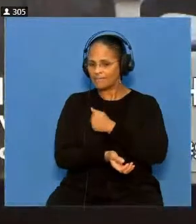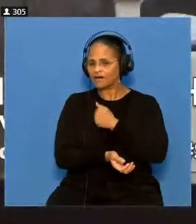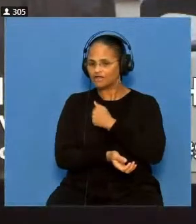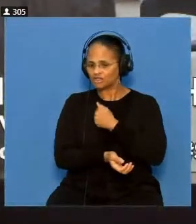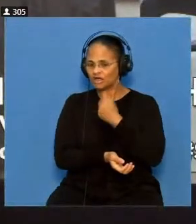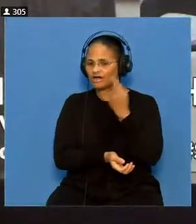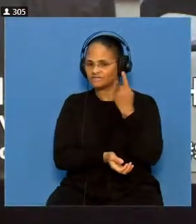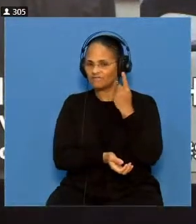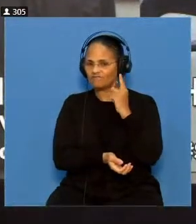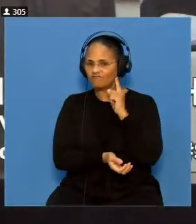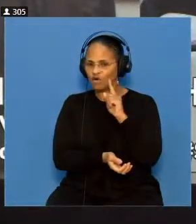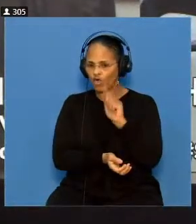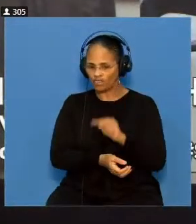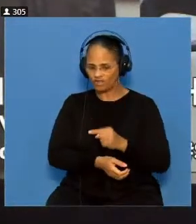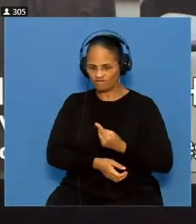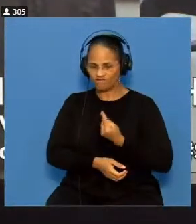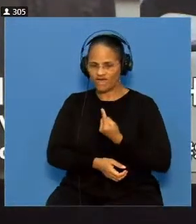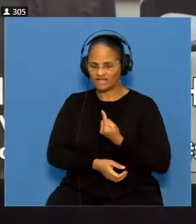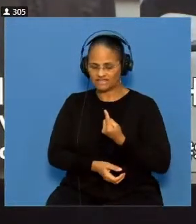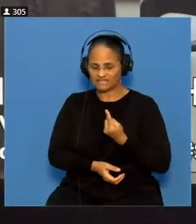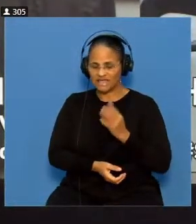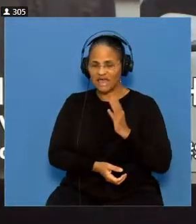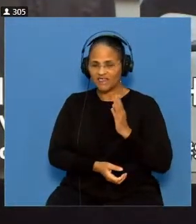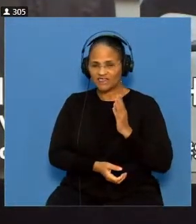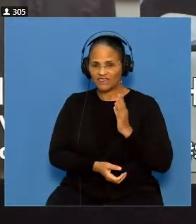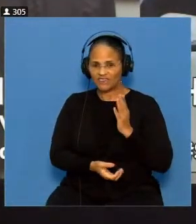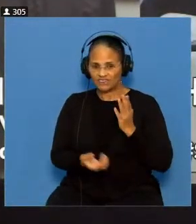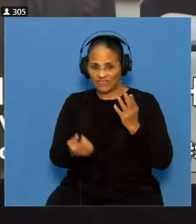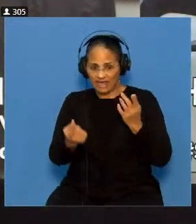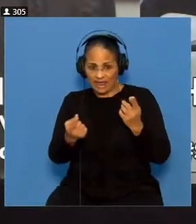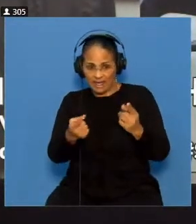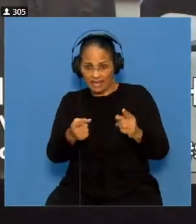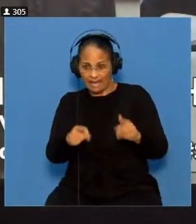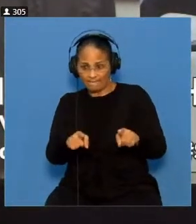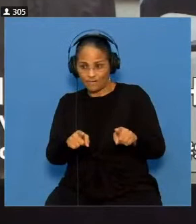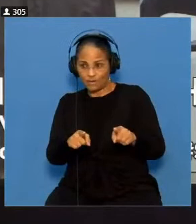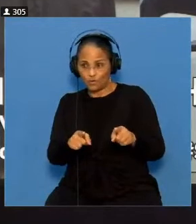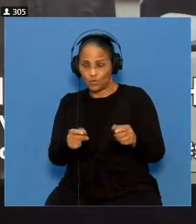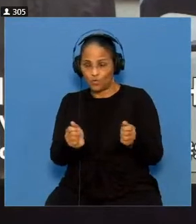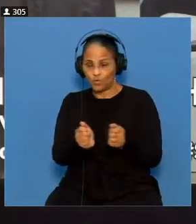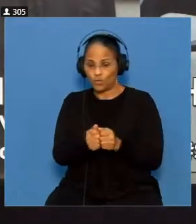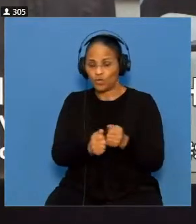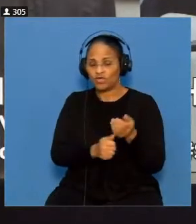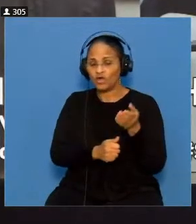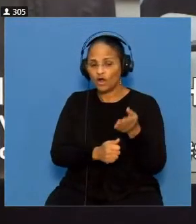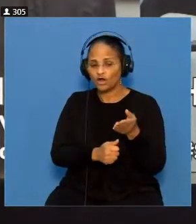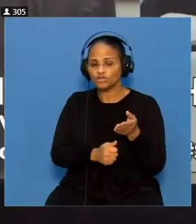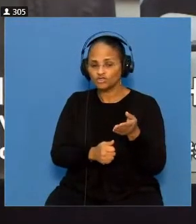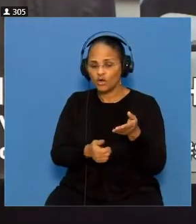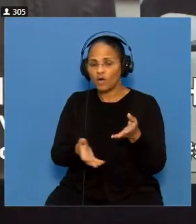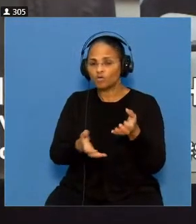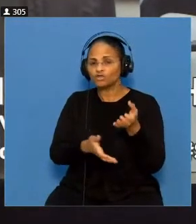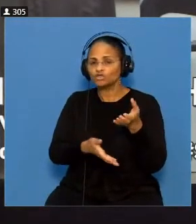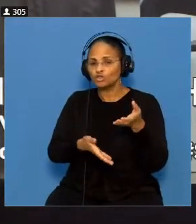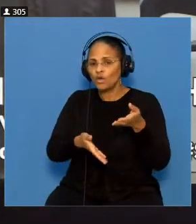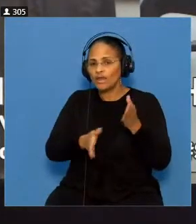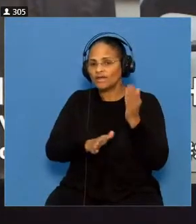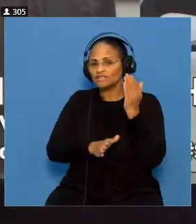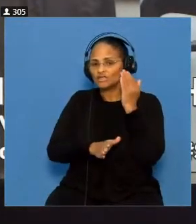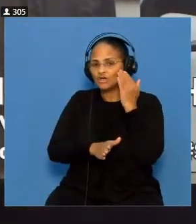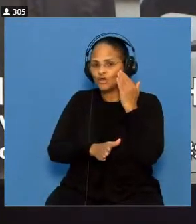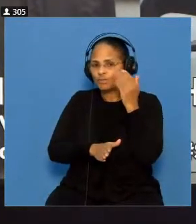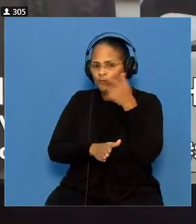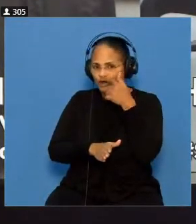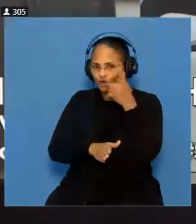for the offense that I may have occurred to her. So I just want to let you know that since you've been on me about it,